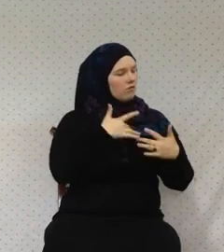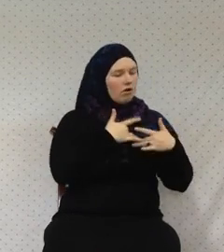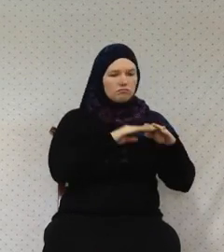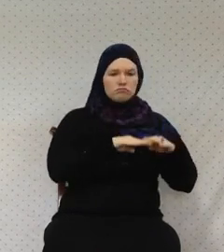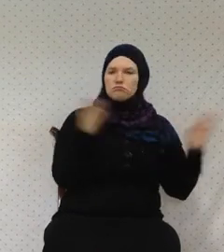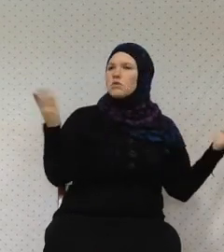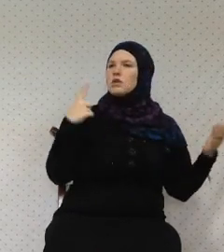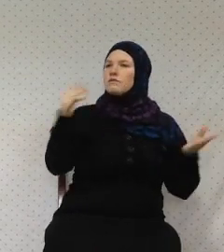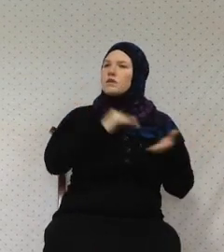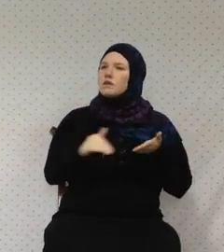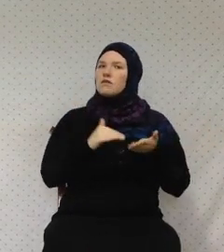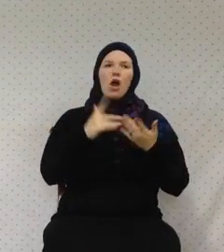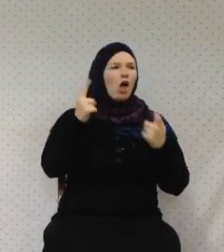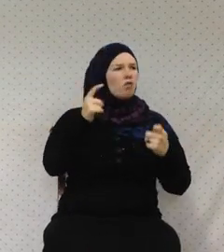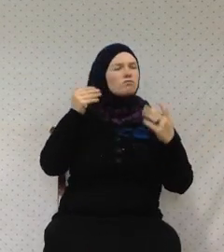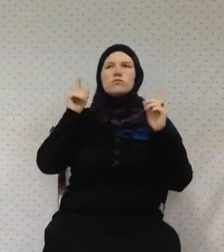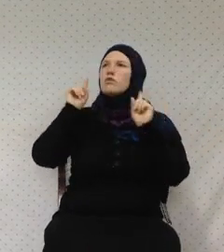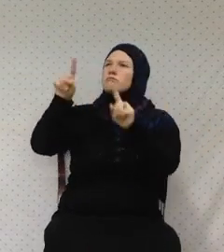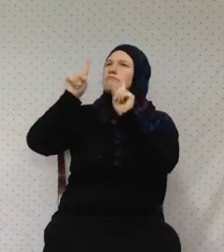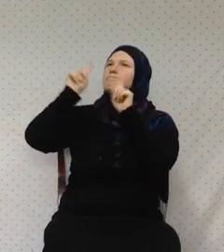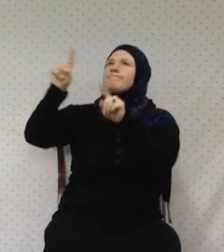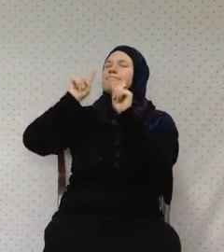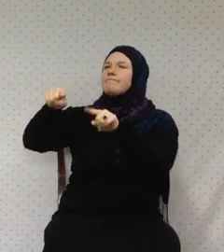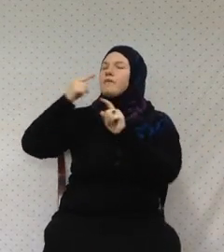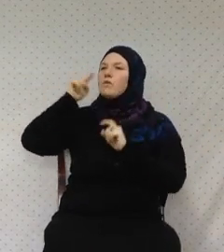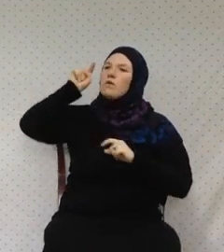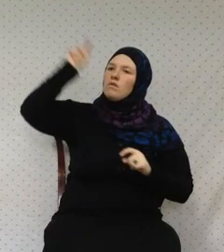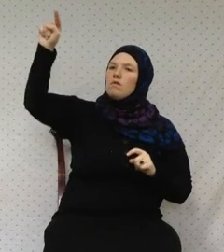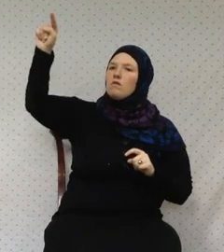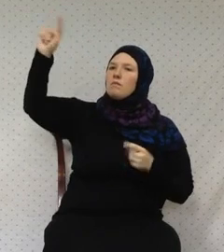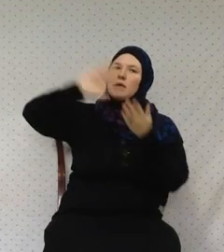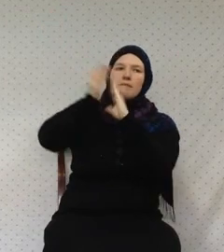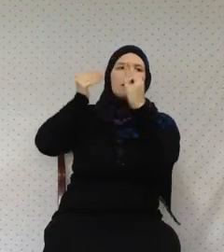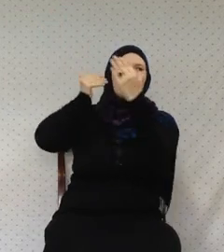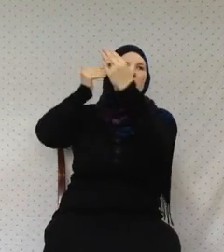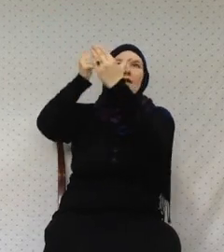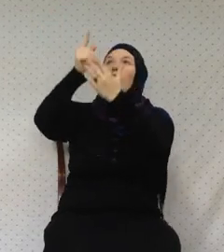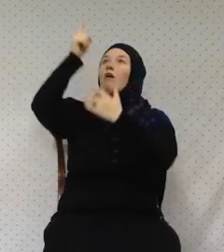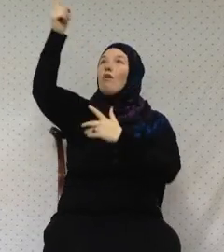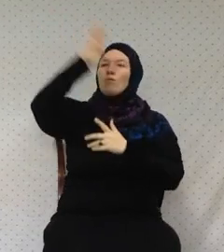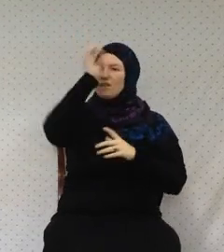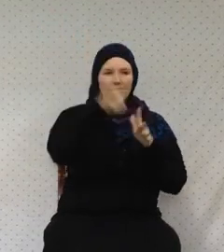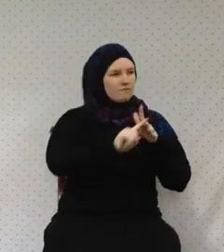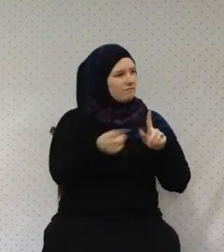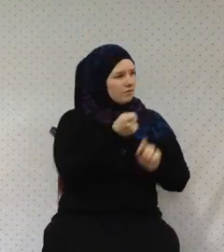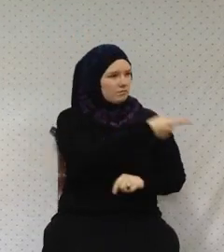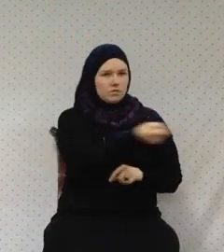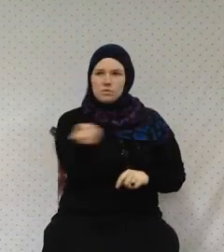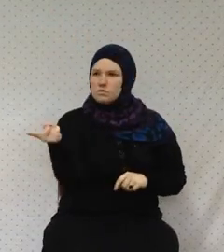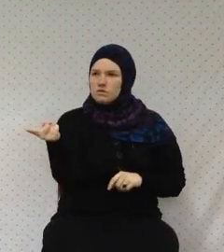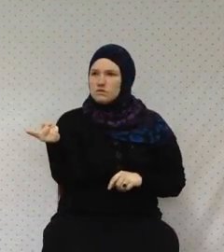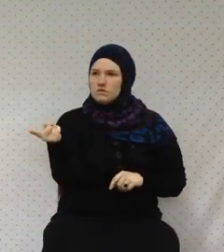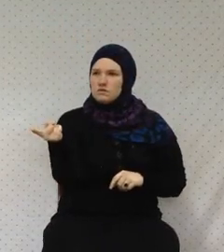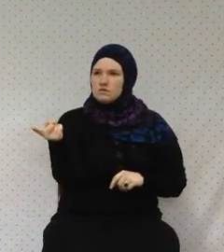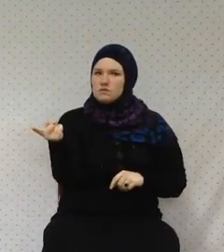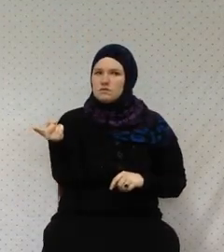your forgiving nature. Keep coming to Allah, and Allah will never turn you back.